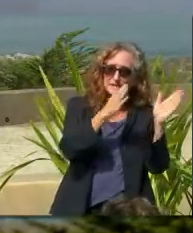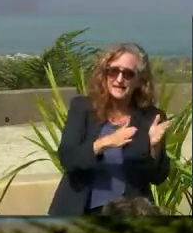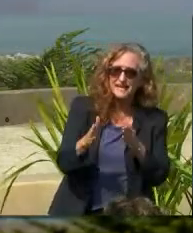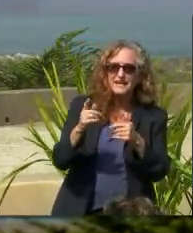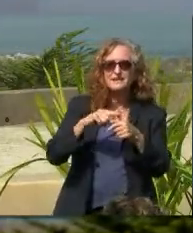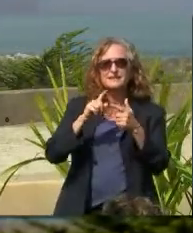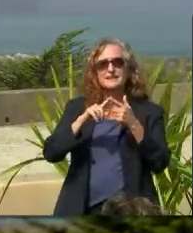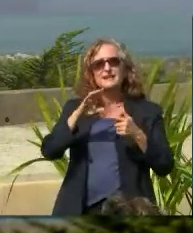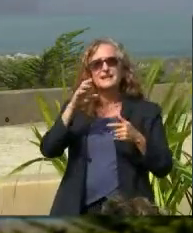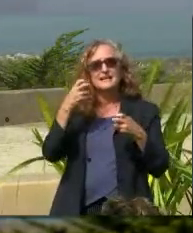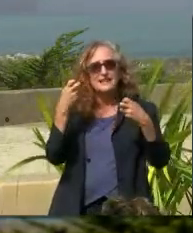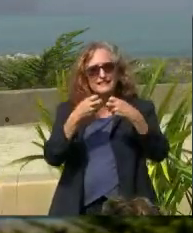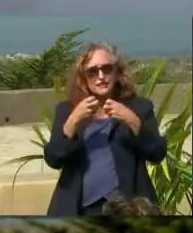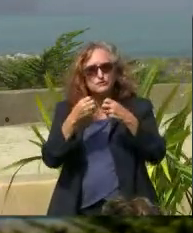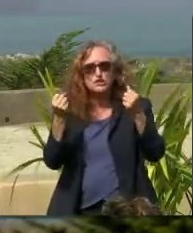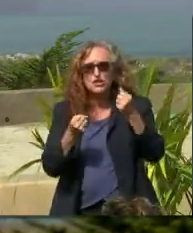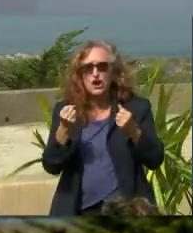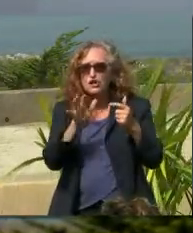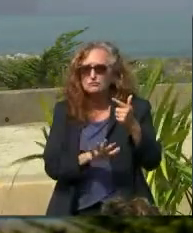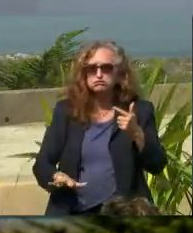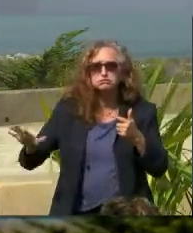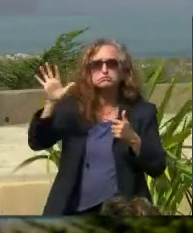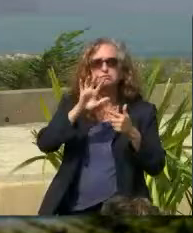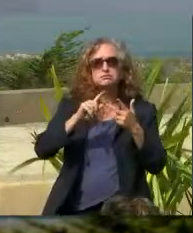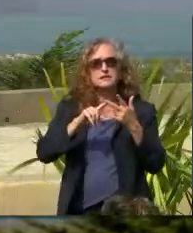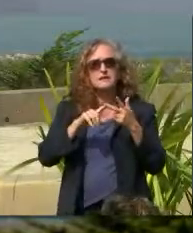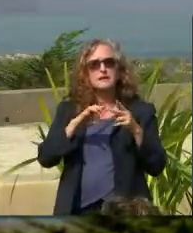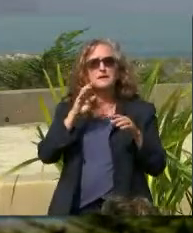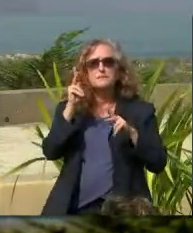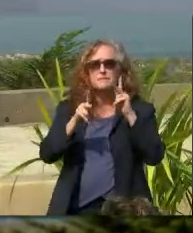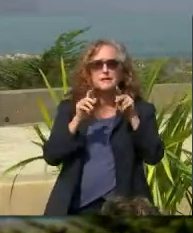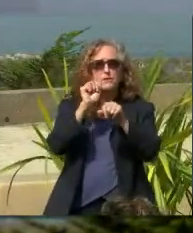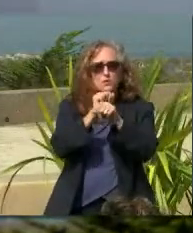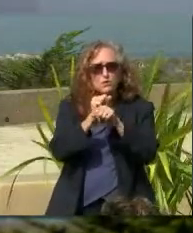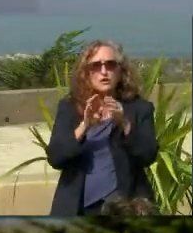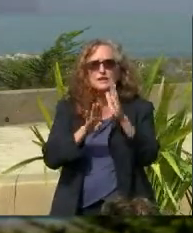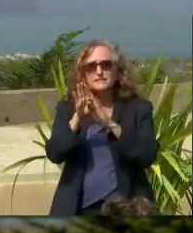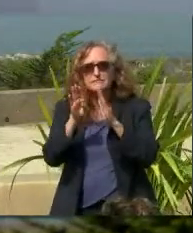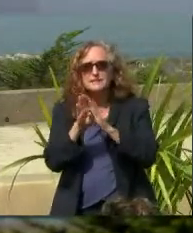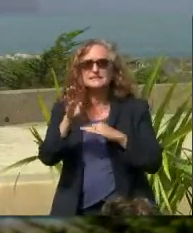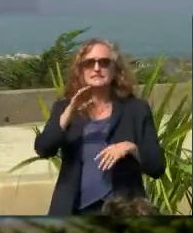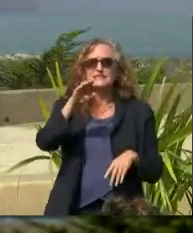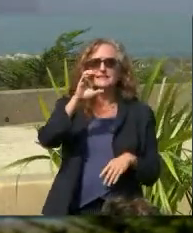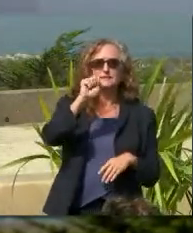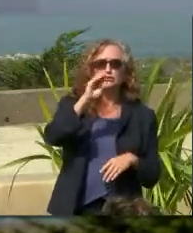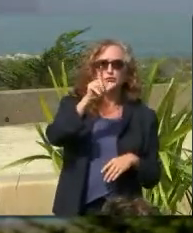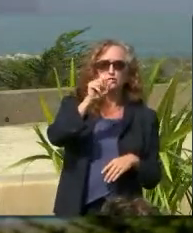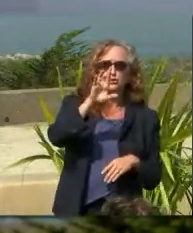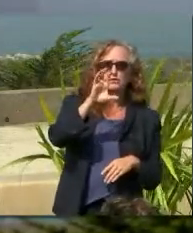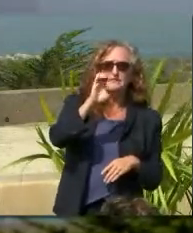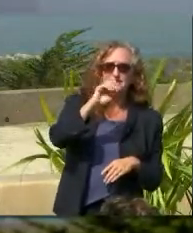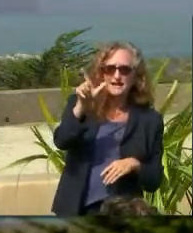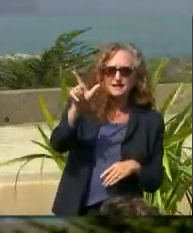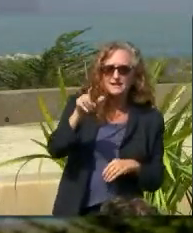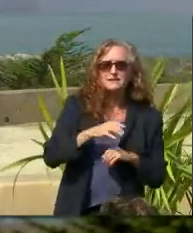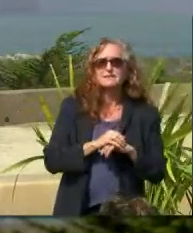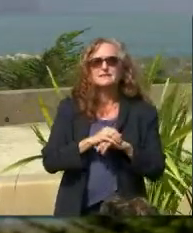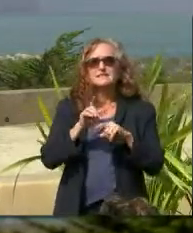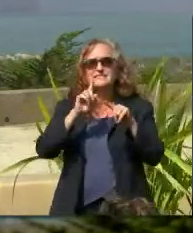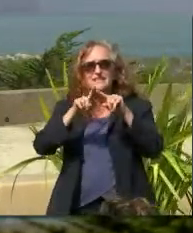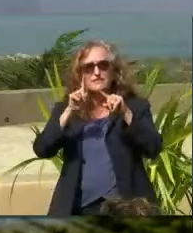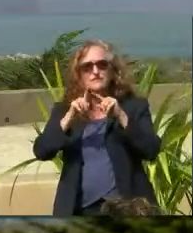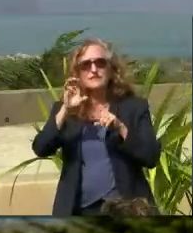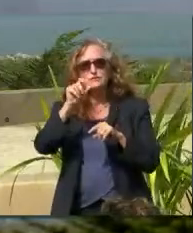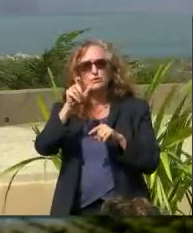anode batteries in Moses Lake, to put people to work in solar cells in Bellingham and California and British Columbia. We're